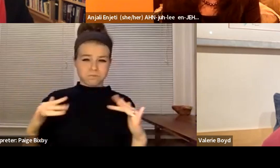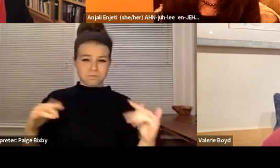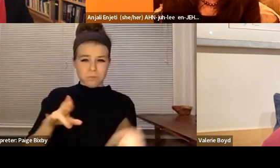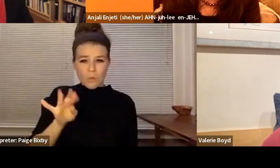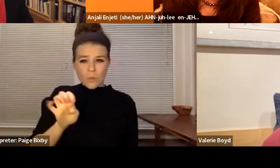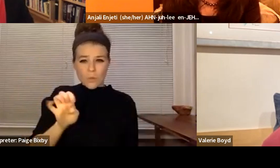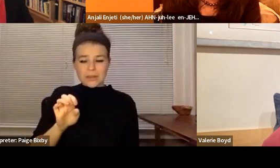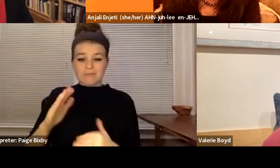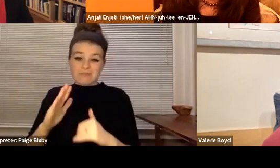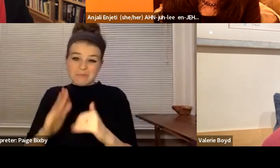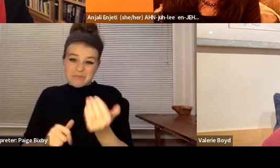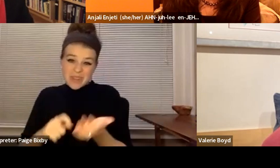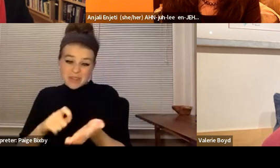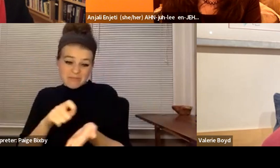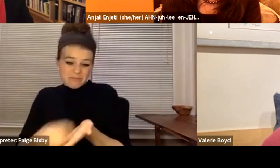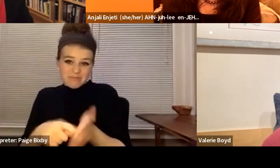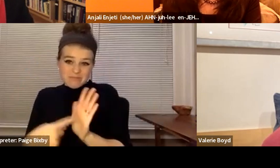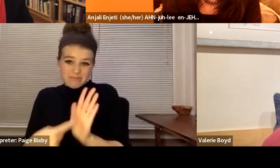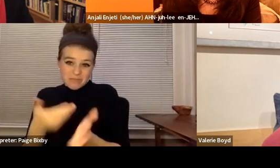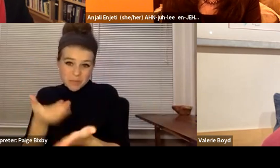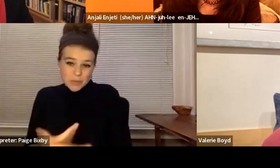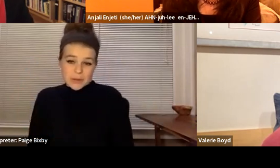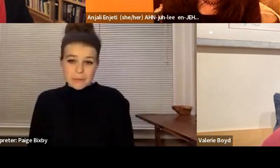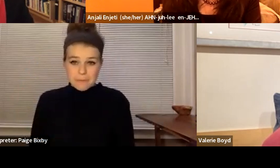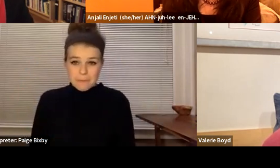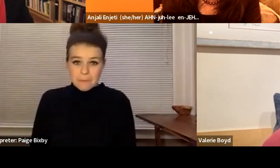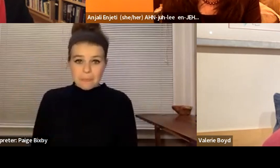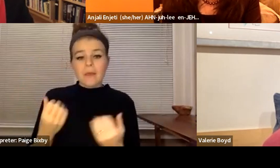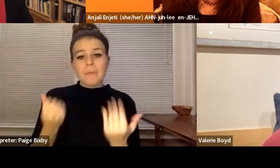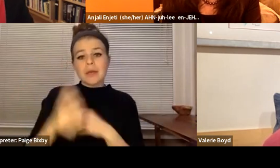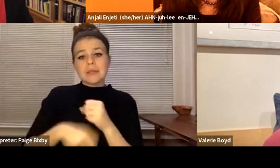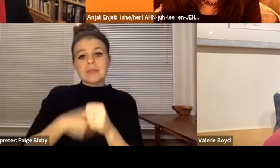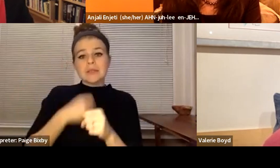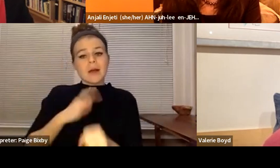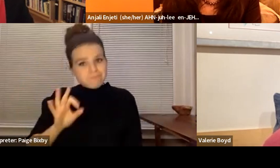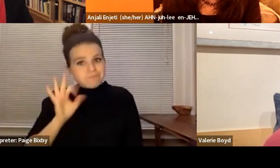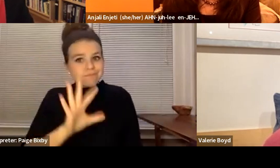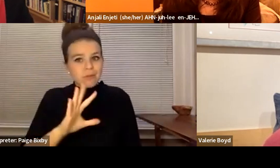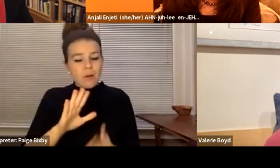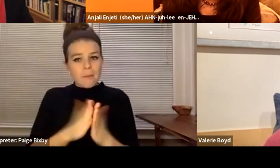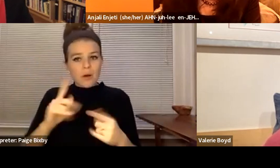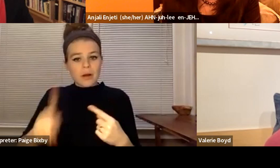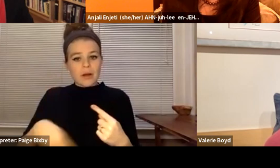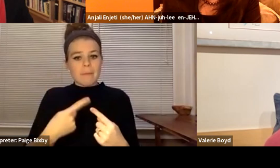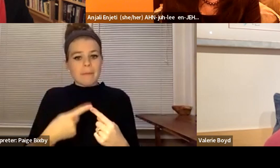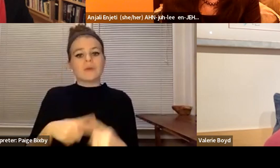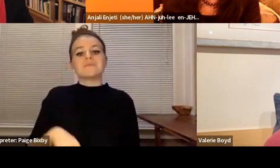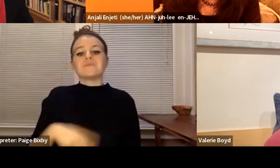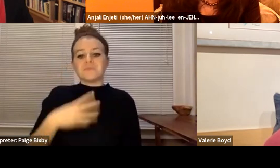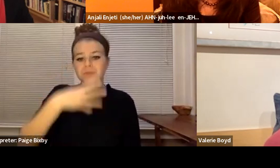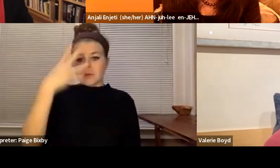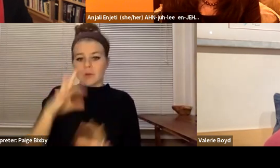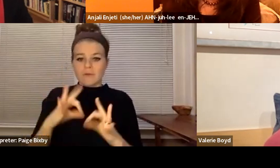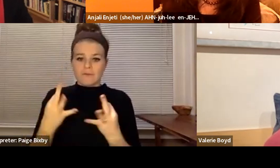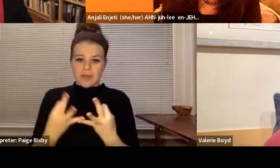has reflected. For years, I pitched a novel about an Indian immigrant family who ran a gas station in a small North